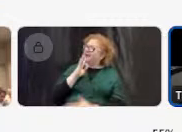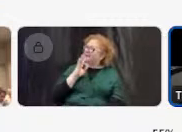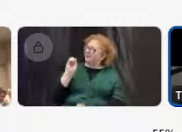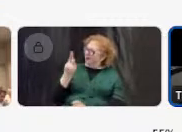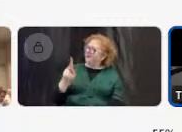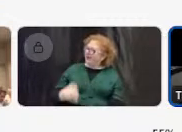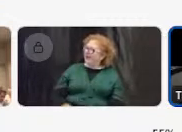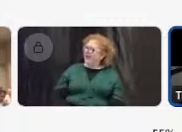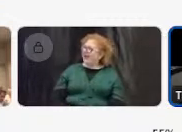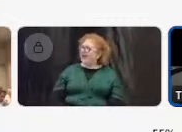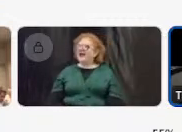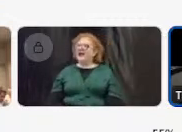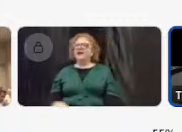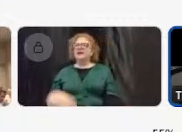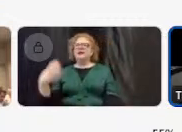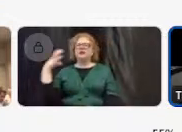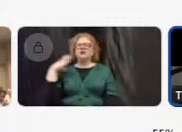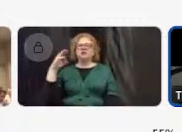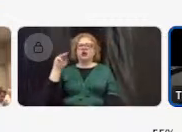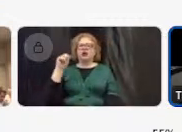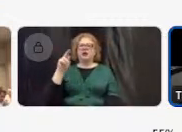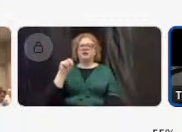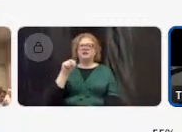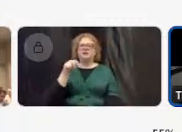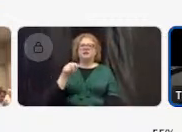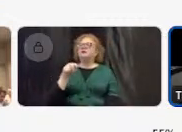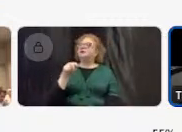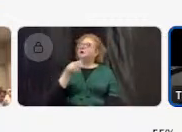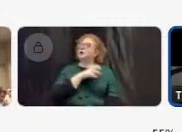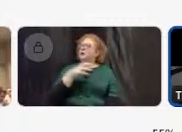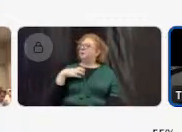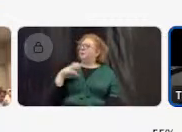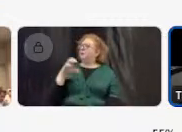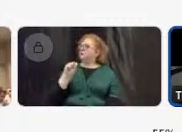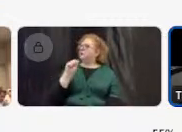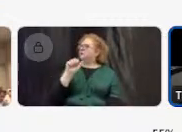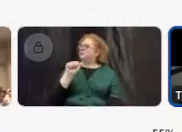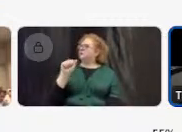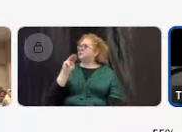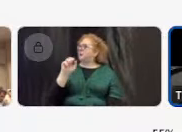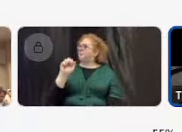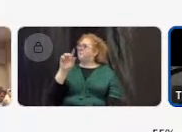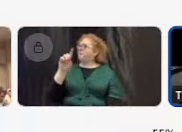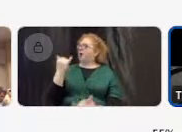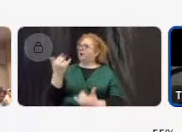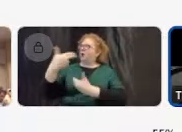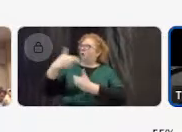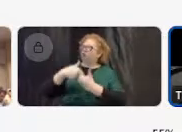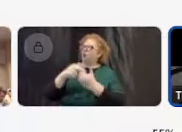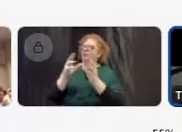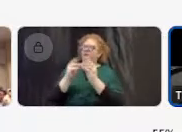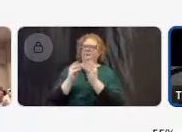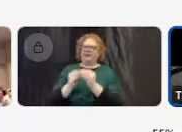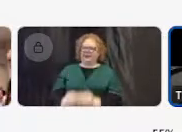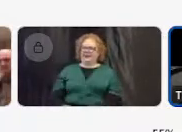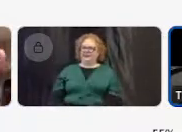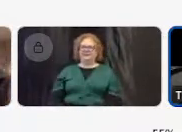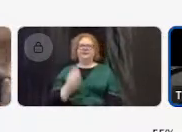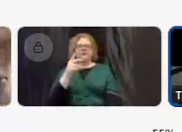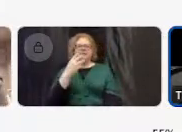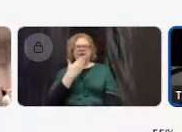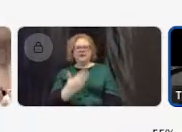Mr. Chair, let the record reflect that Commissioner Samad has joined the meeting. Thank you very much, Brad. Yes, we have